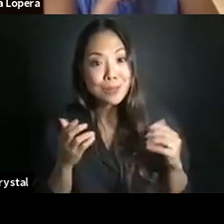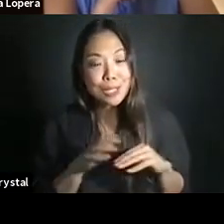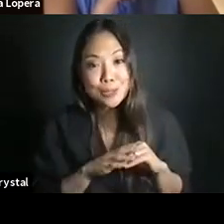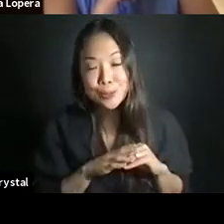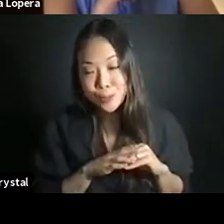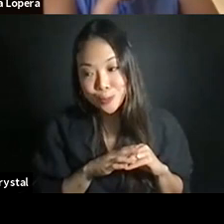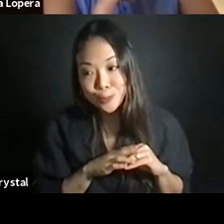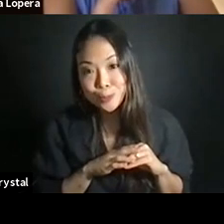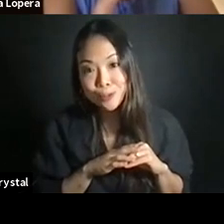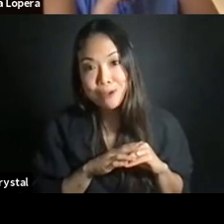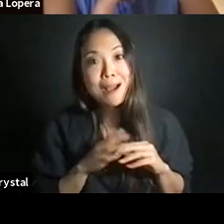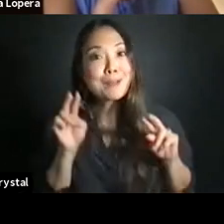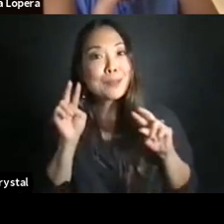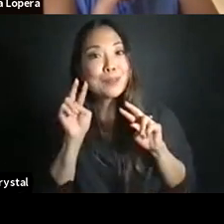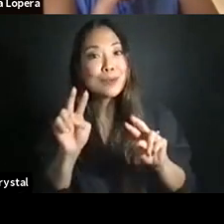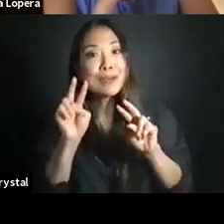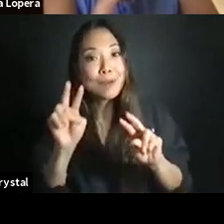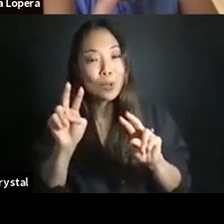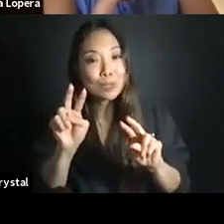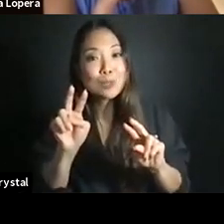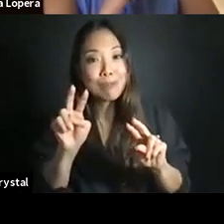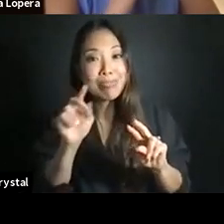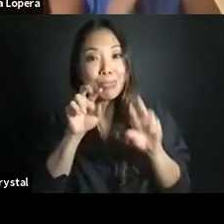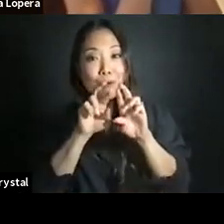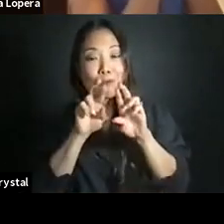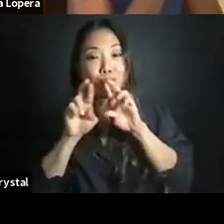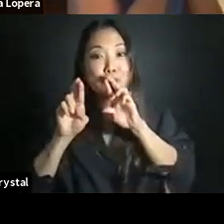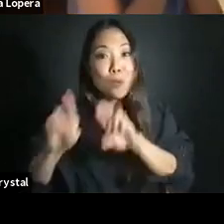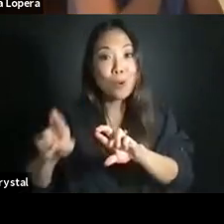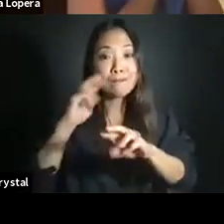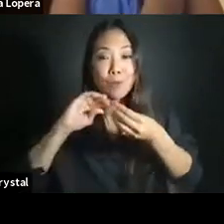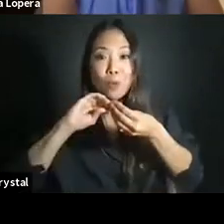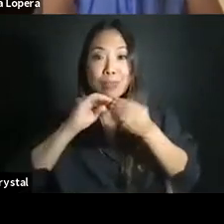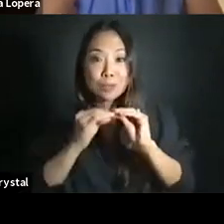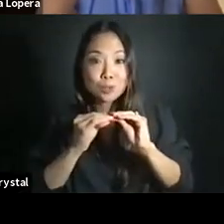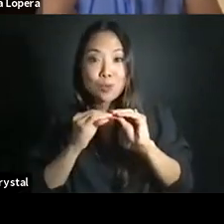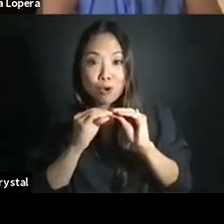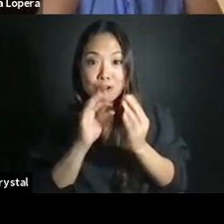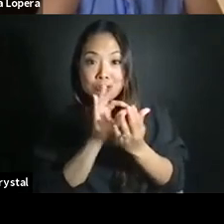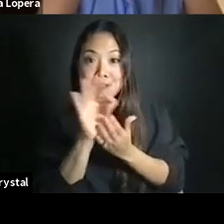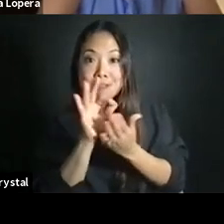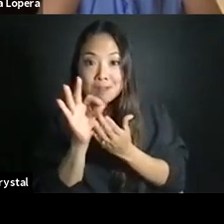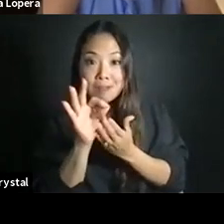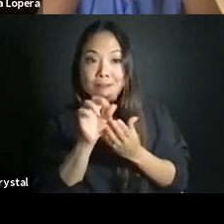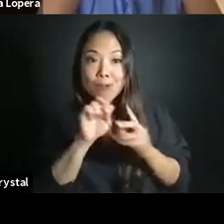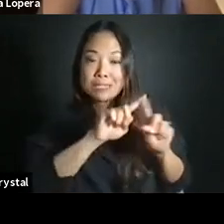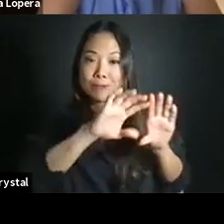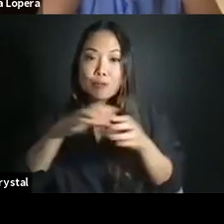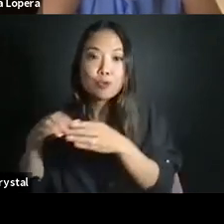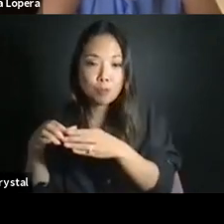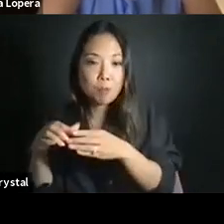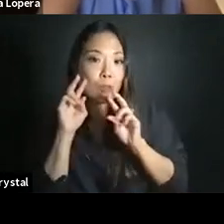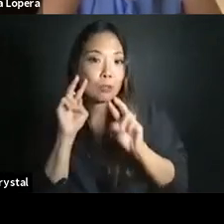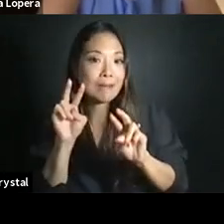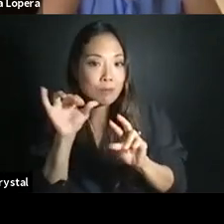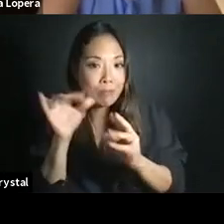say that i'm looking forward to getting the report on the scores differentiated by groups i mean that i mean i know there's a lot of numbers and you